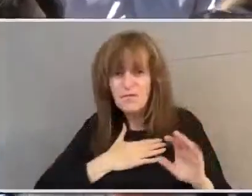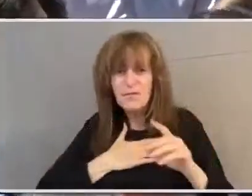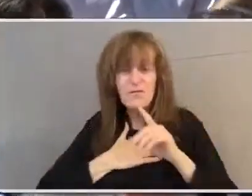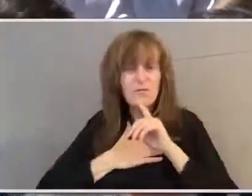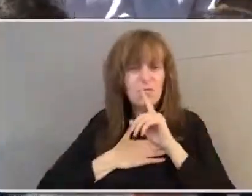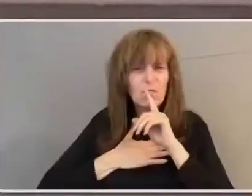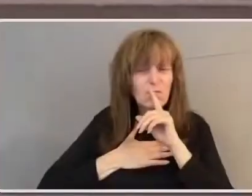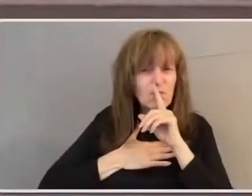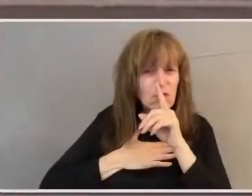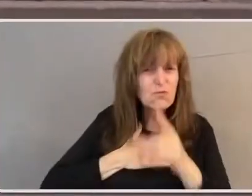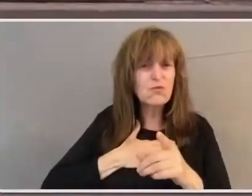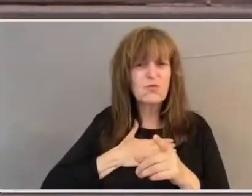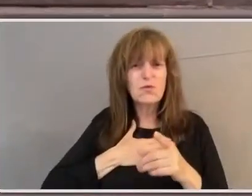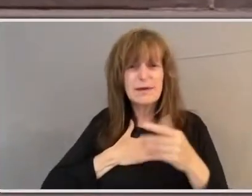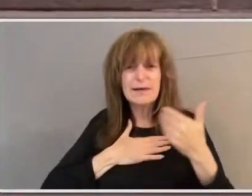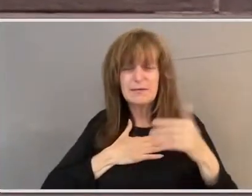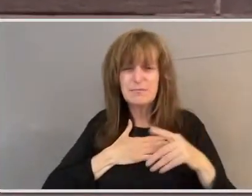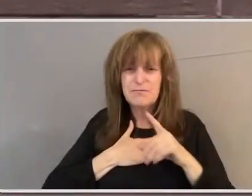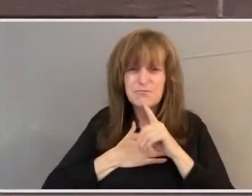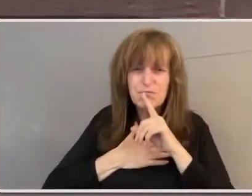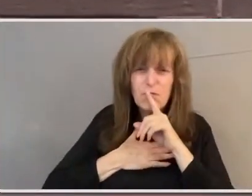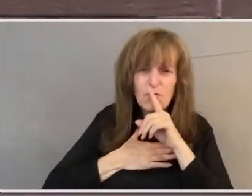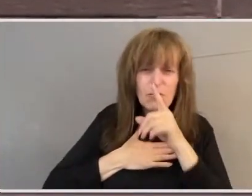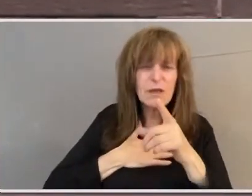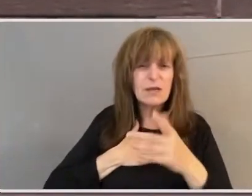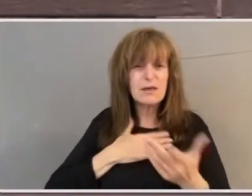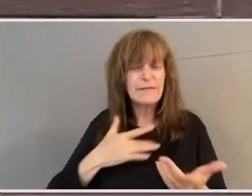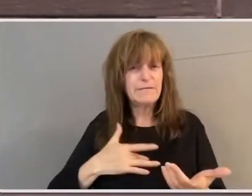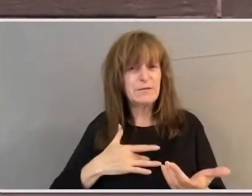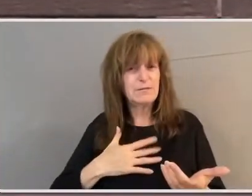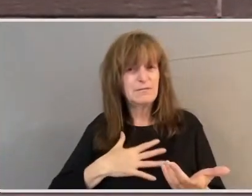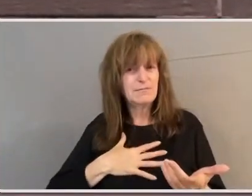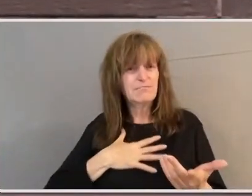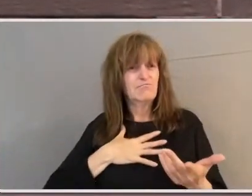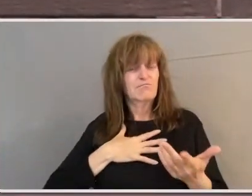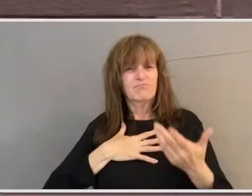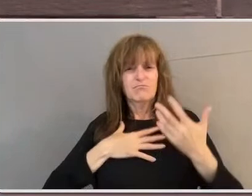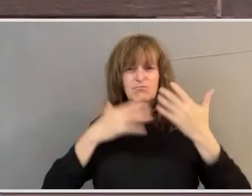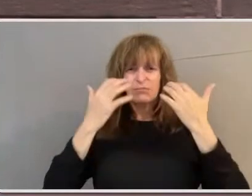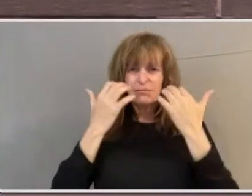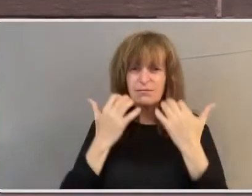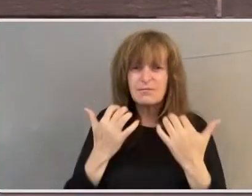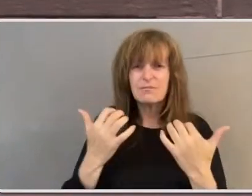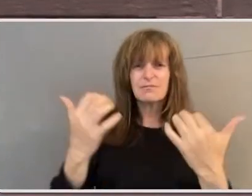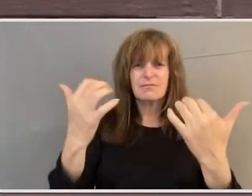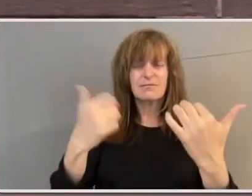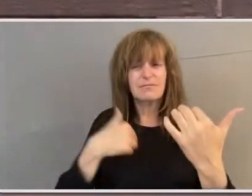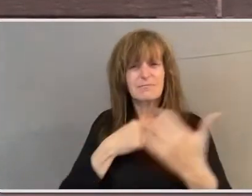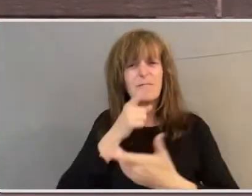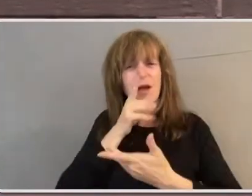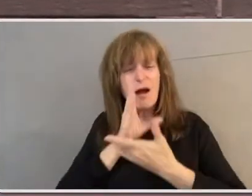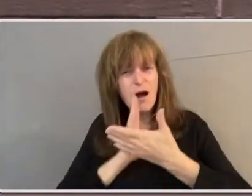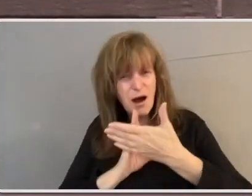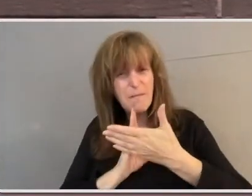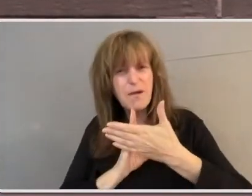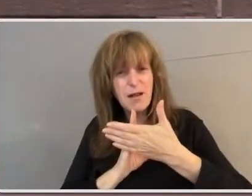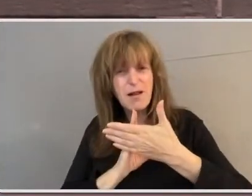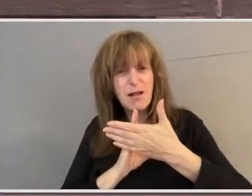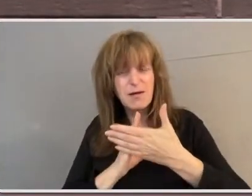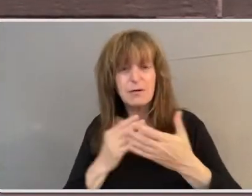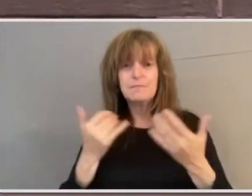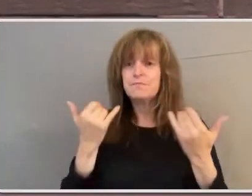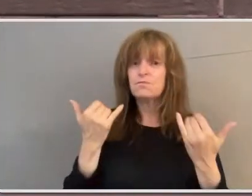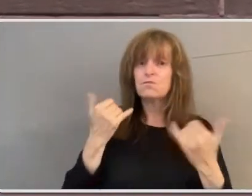It is truly humbling to see so many people here. I'd like to begin today by thanking Her Honour,